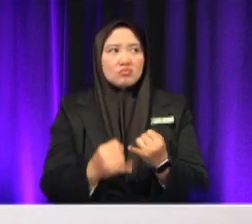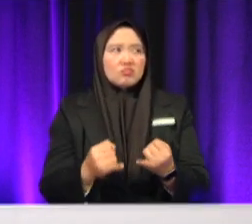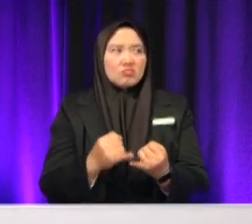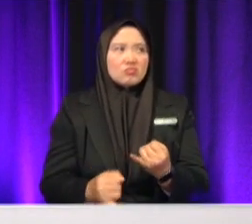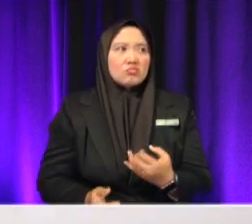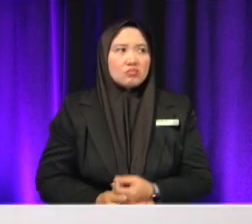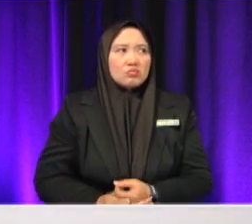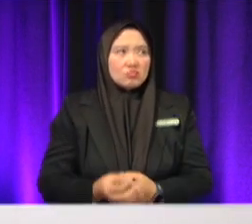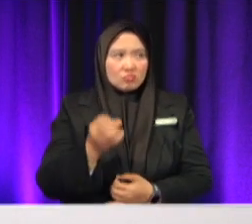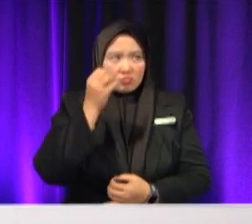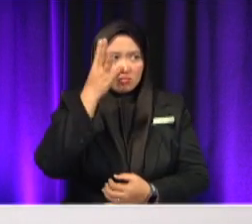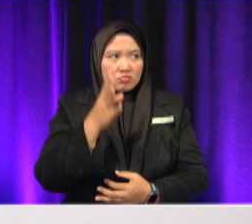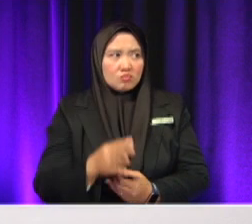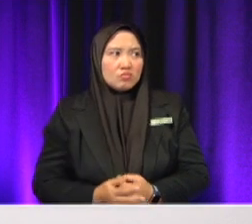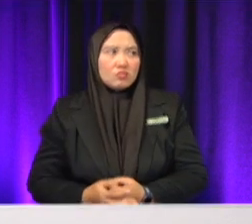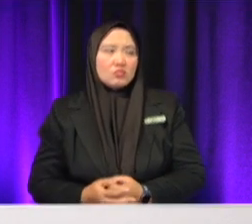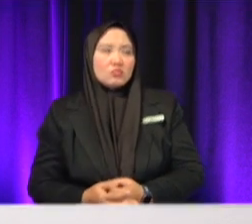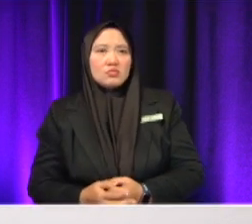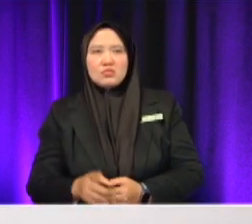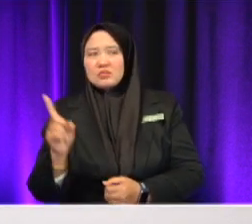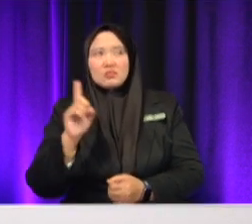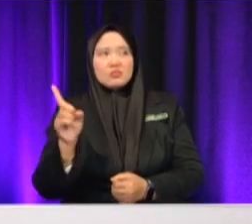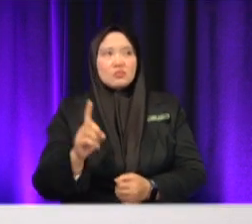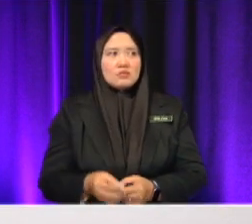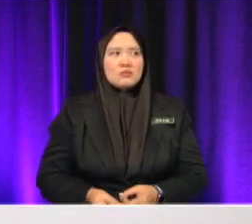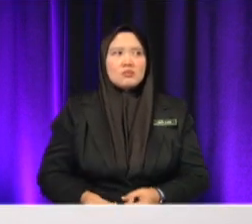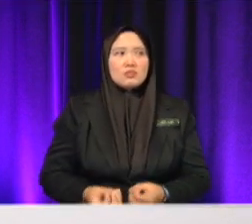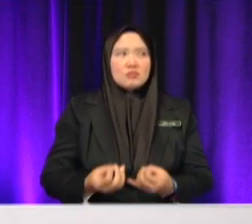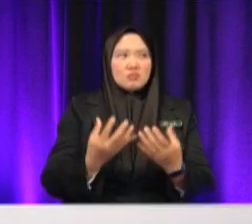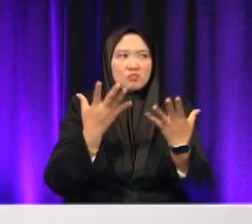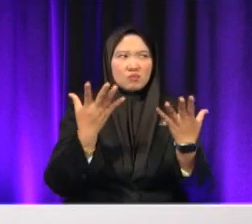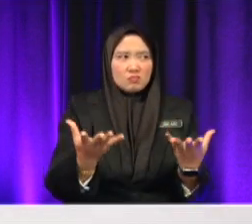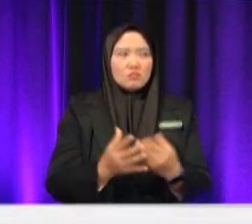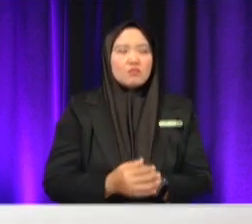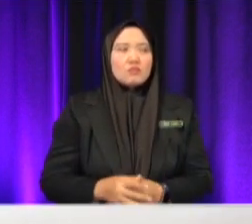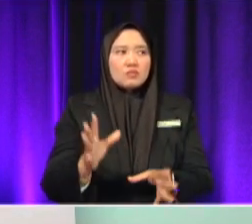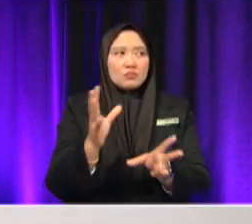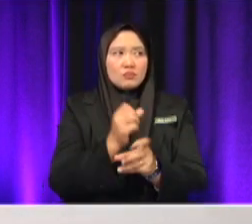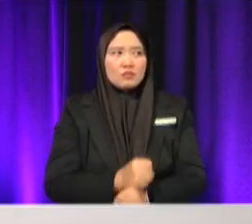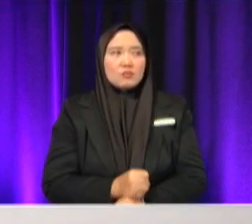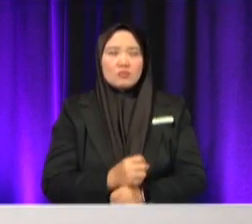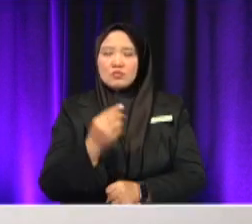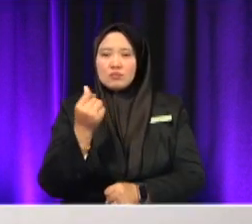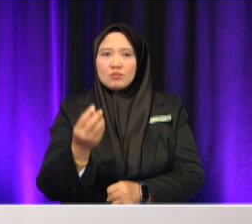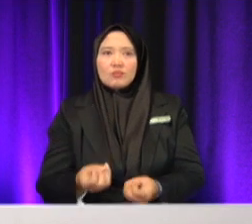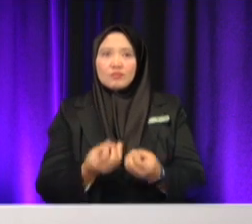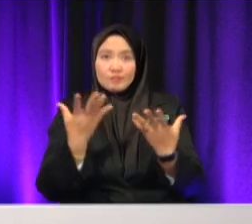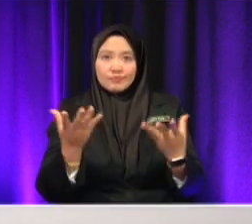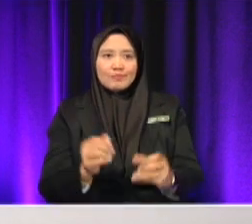which charity raised the most money. Okay, so it's a bit unclear. Right. Okay, so let's look at the